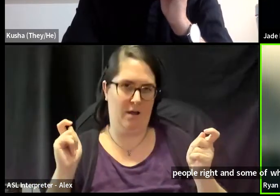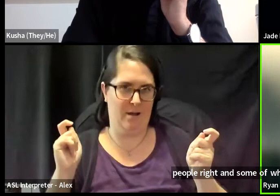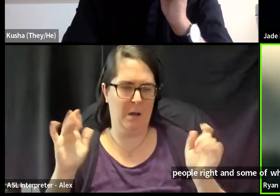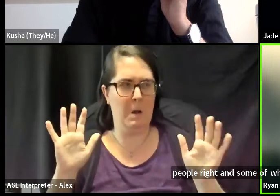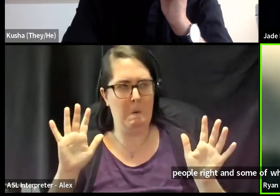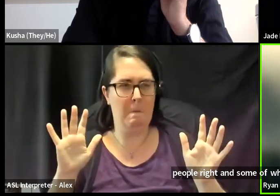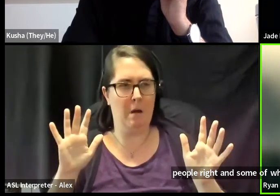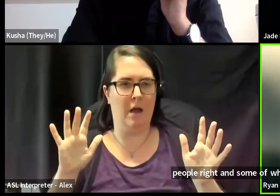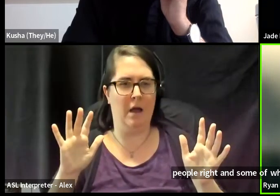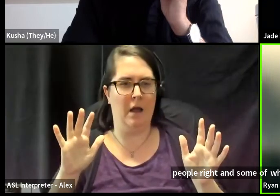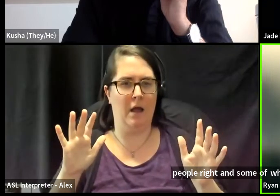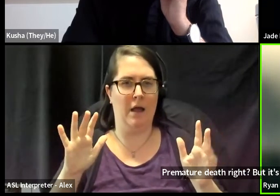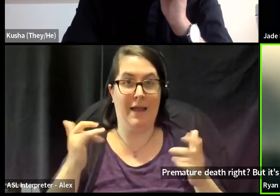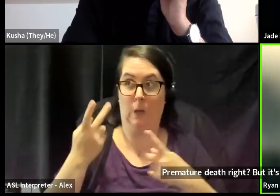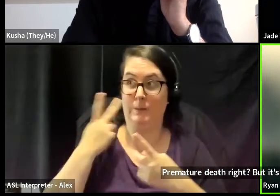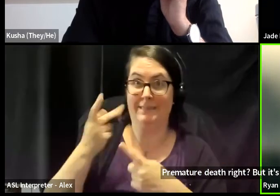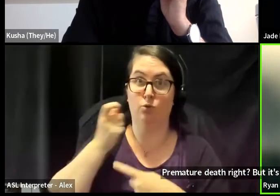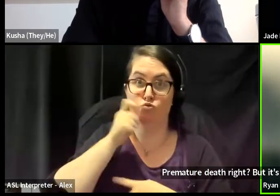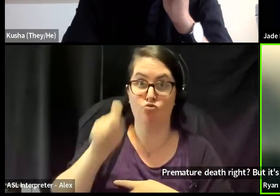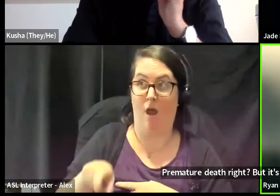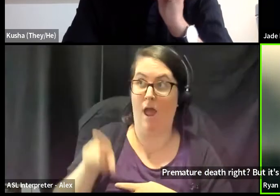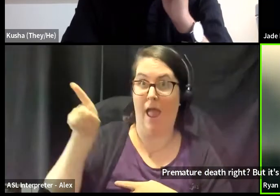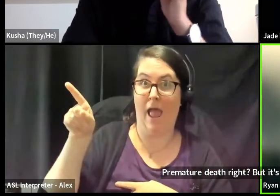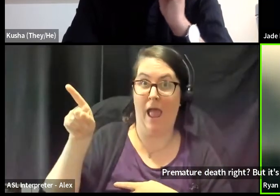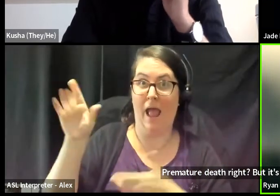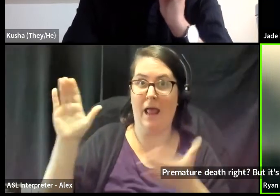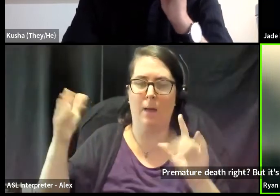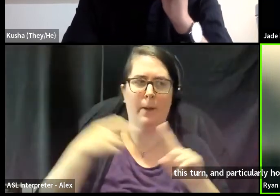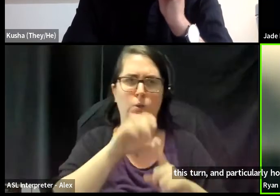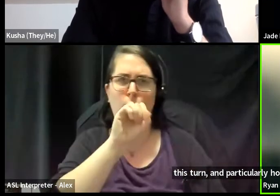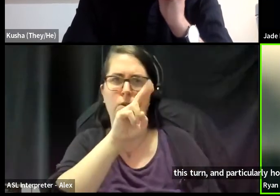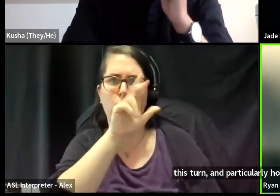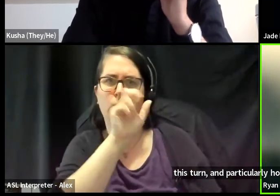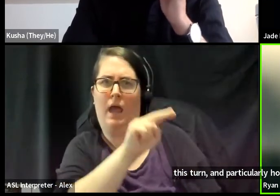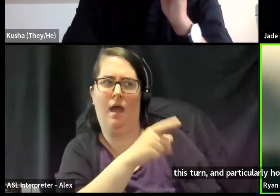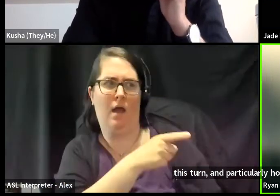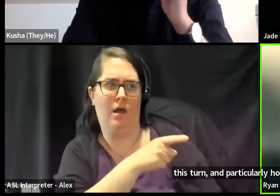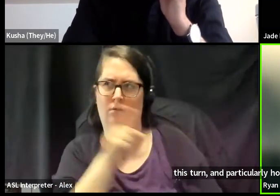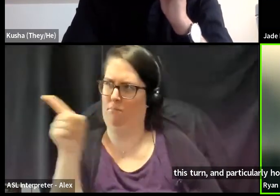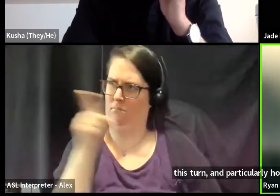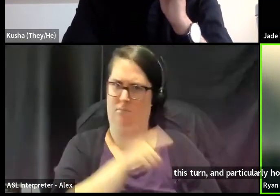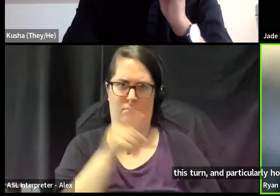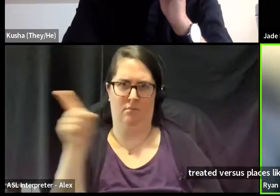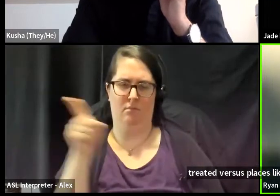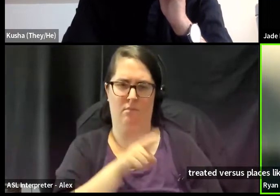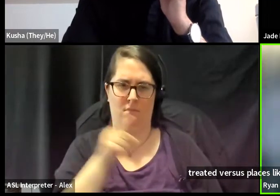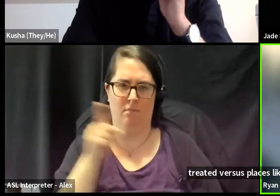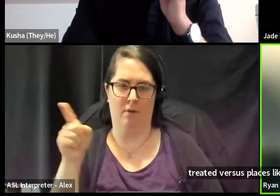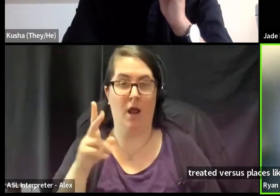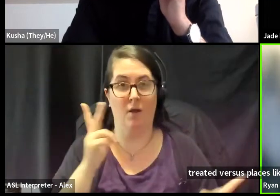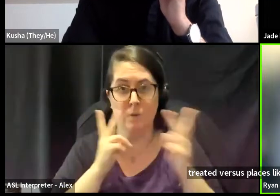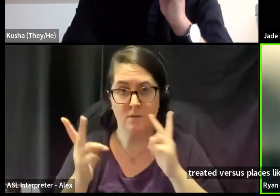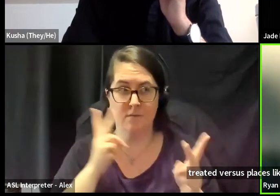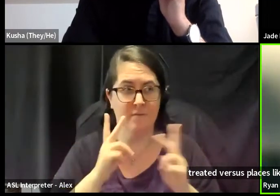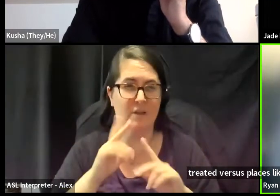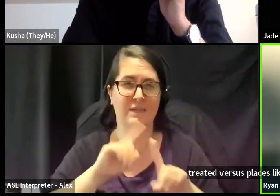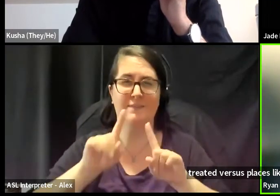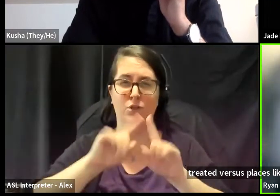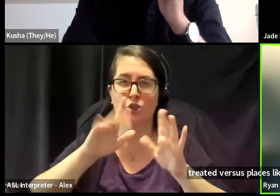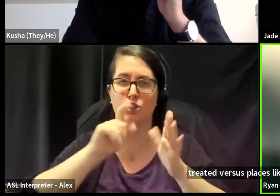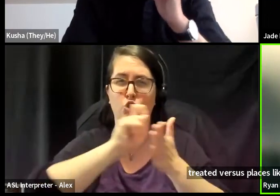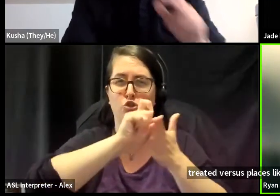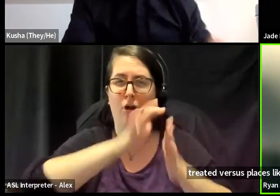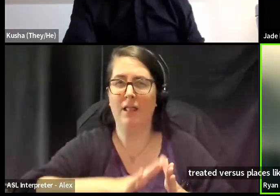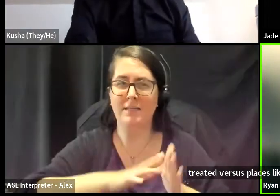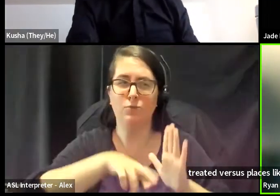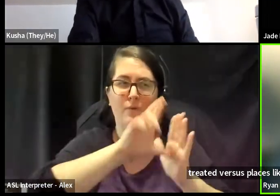how Ukraine is being treated versus places like Sudan, right? Where, I'm sure everyone heard about all those journalists,